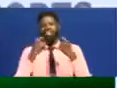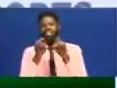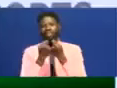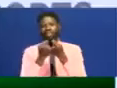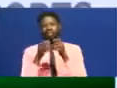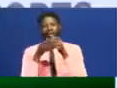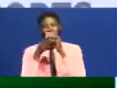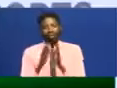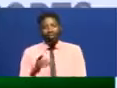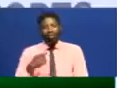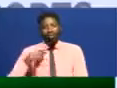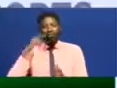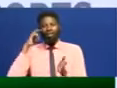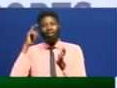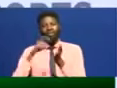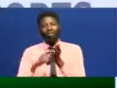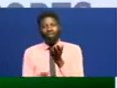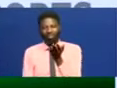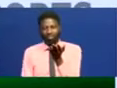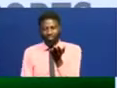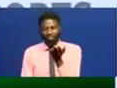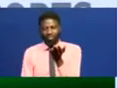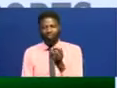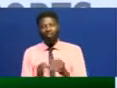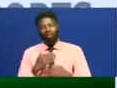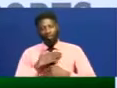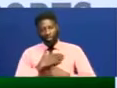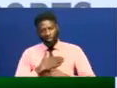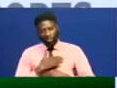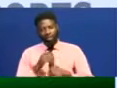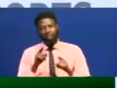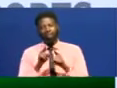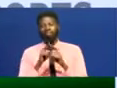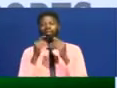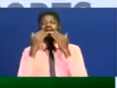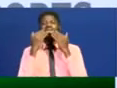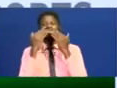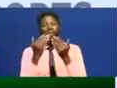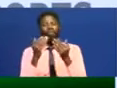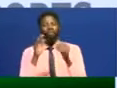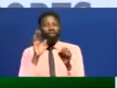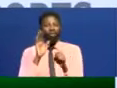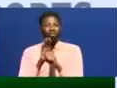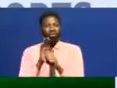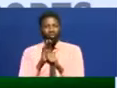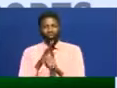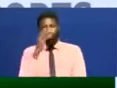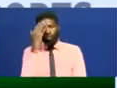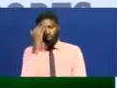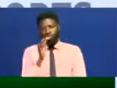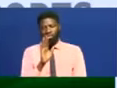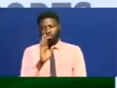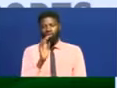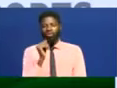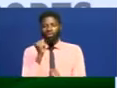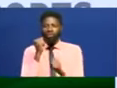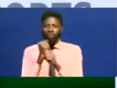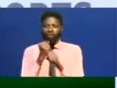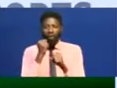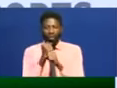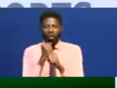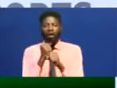I appreciate you, and I owe you a debt of gratitude for the shift you put in, for the contribution you